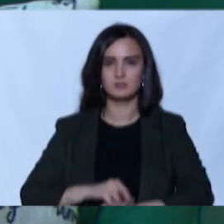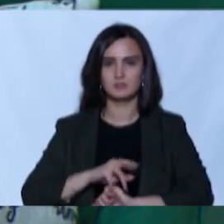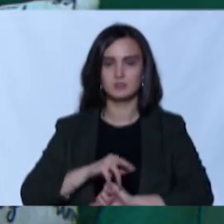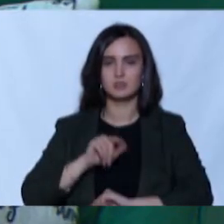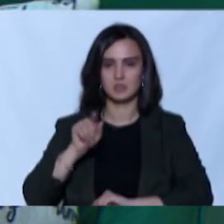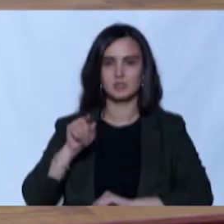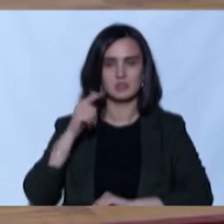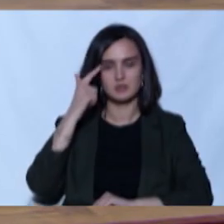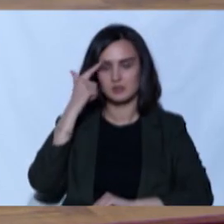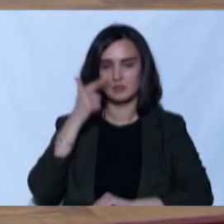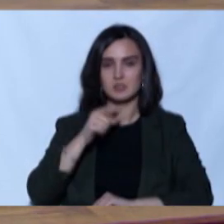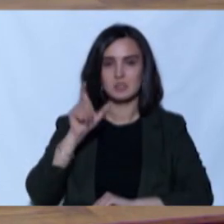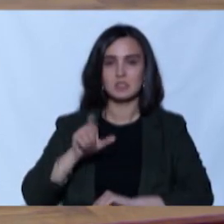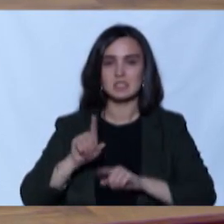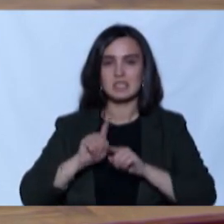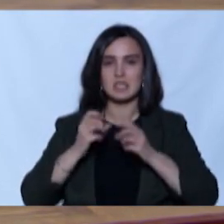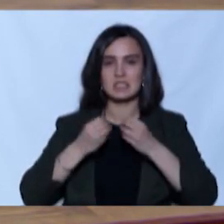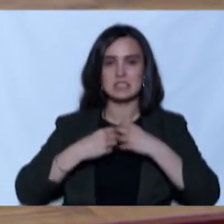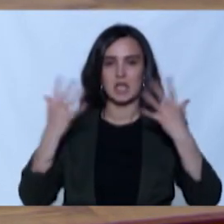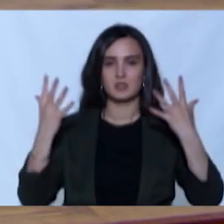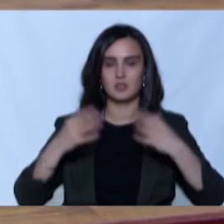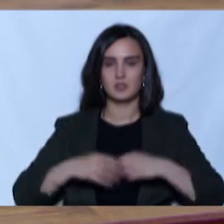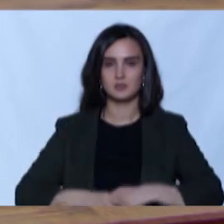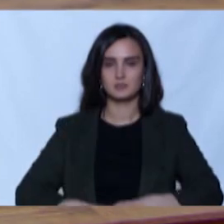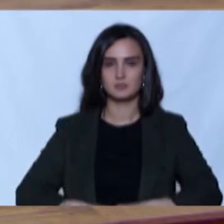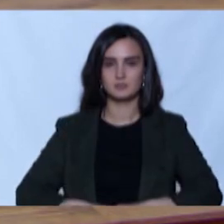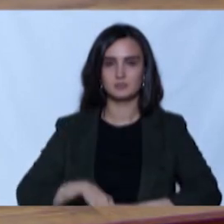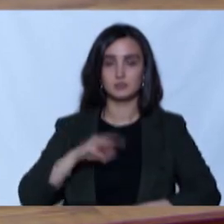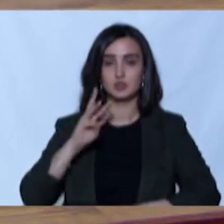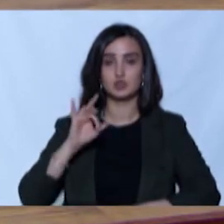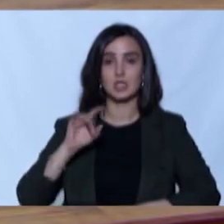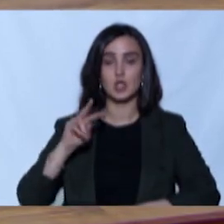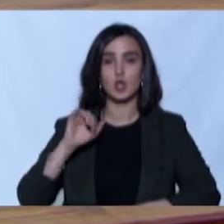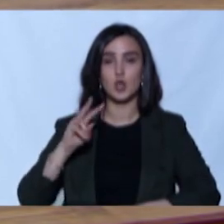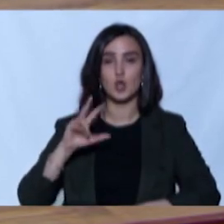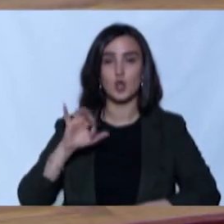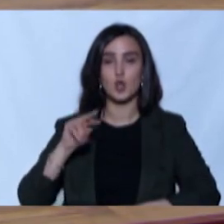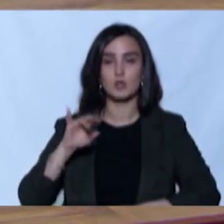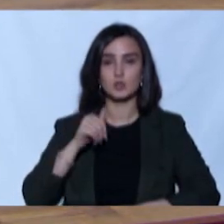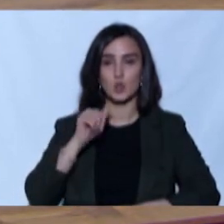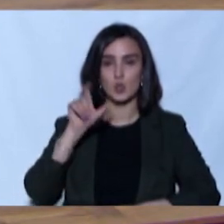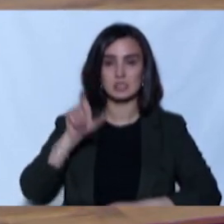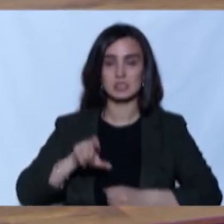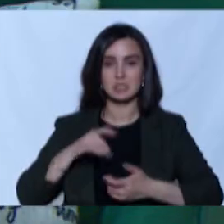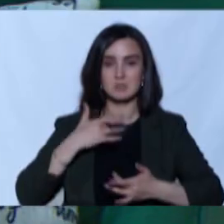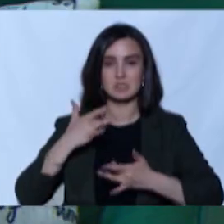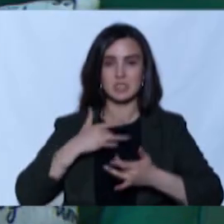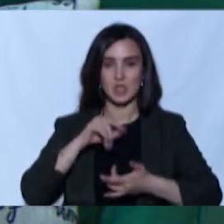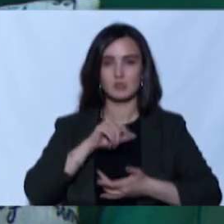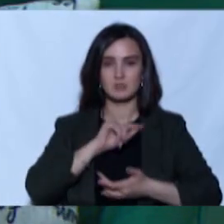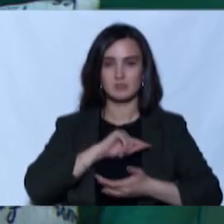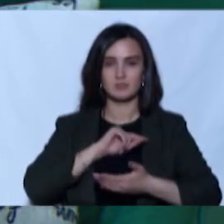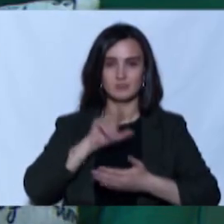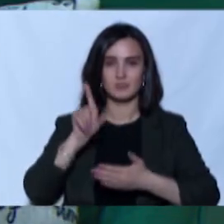guiding light. Mm-hmm. So, Sherlock Holmes as a character